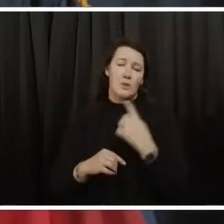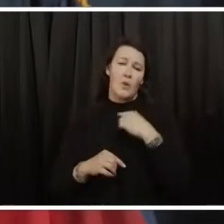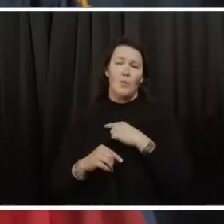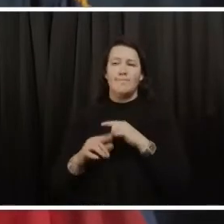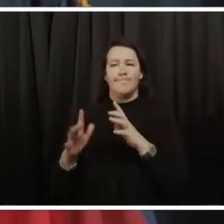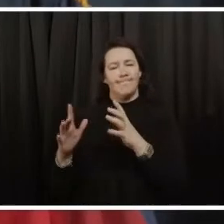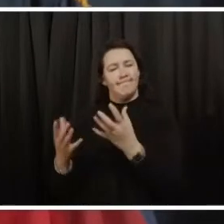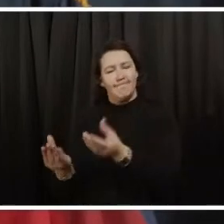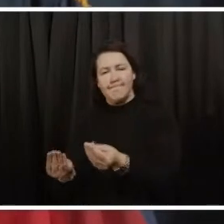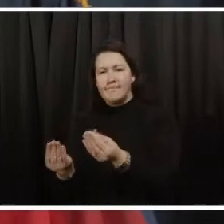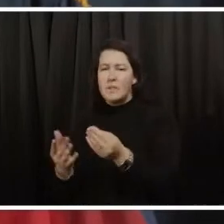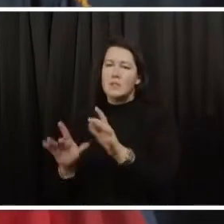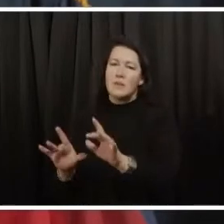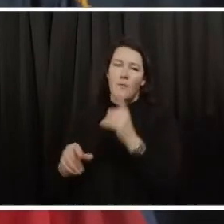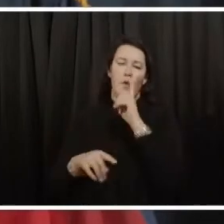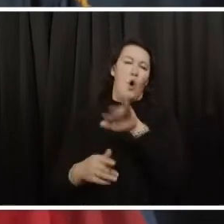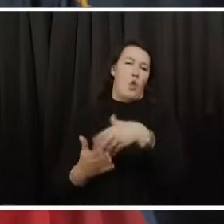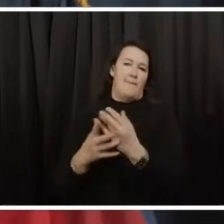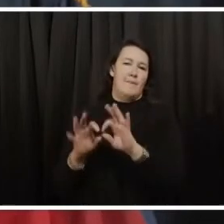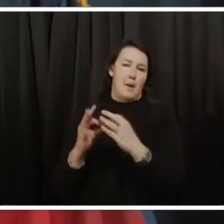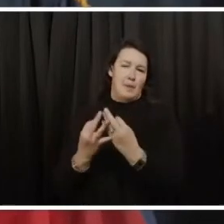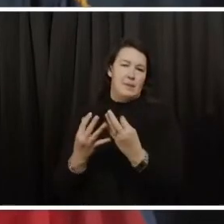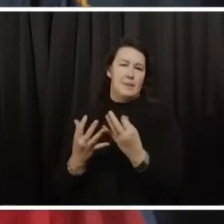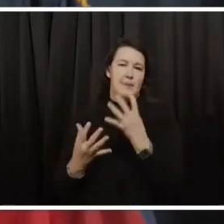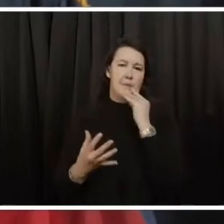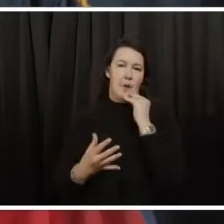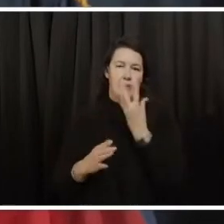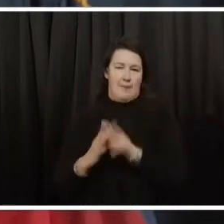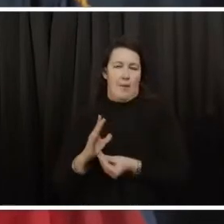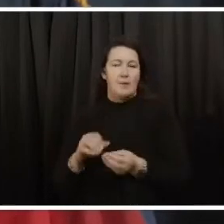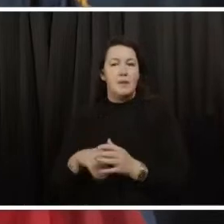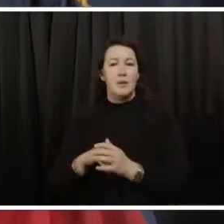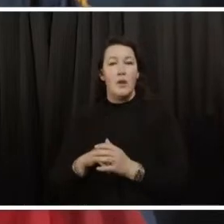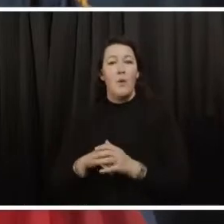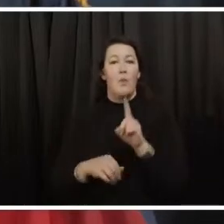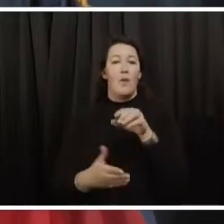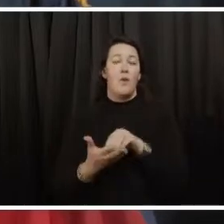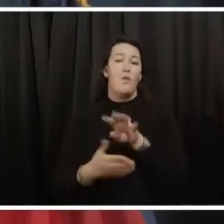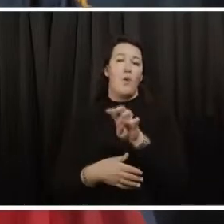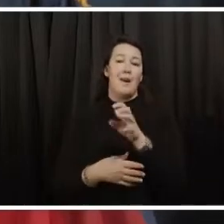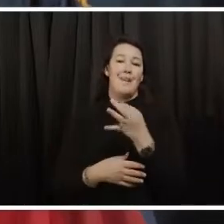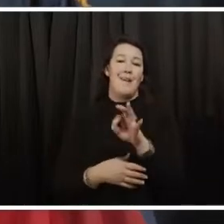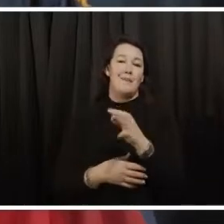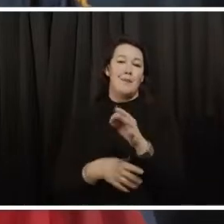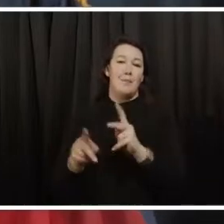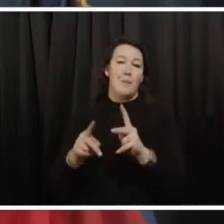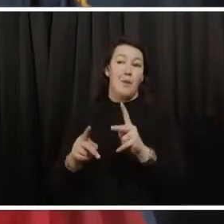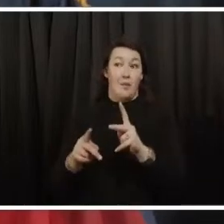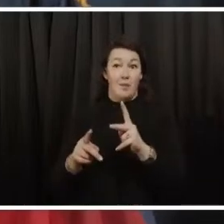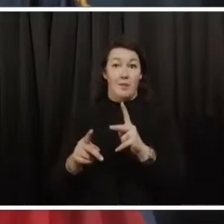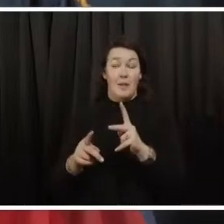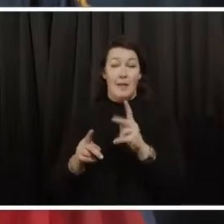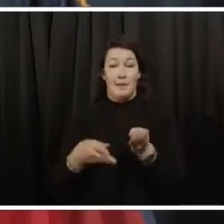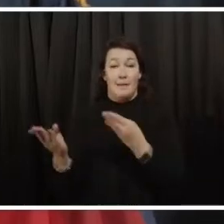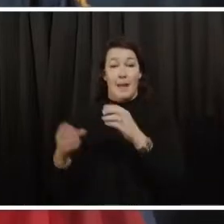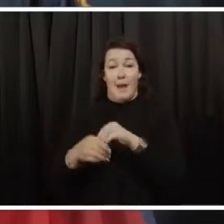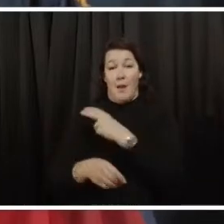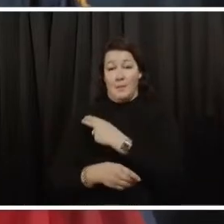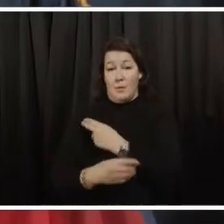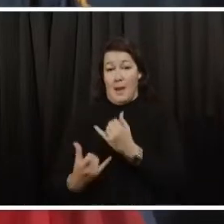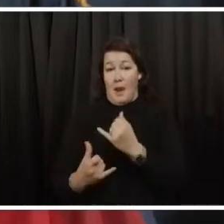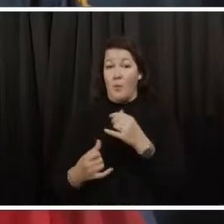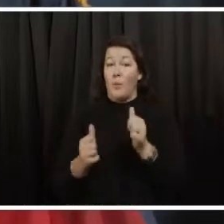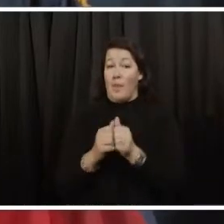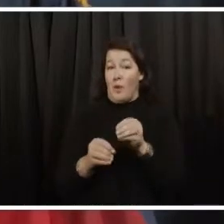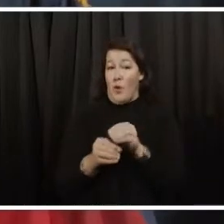who suffered loss. We currently have 1,419 Coloradans in the hospital for COVID right now. That's